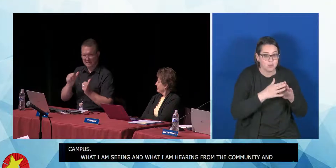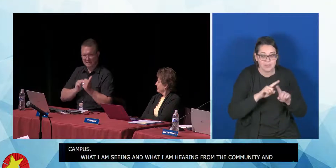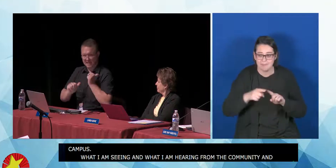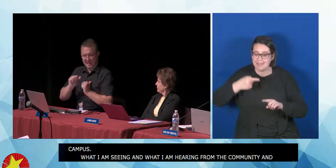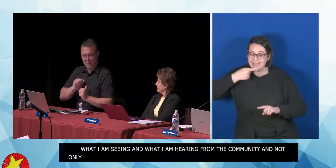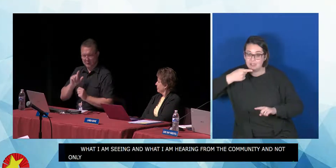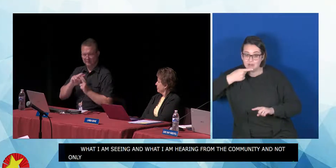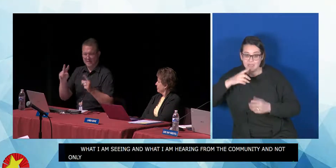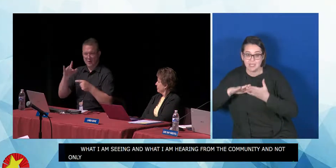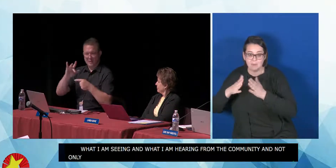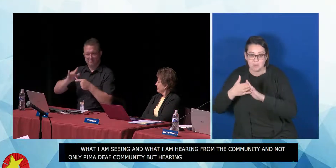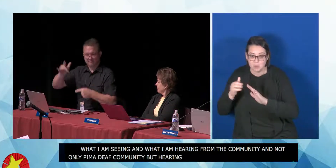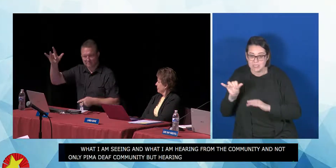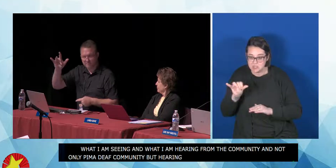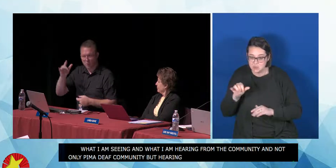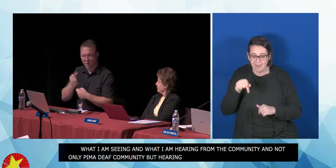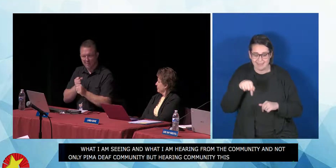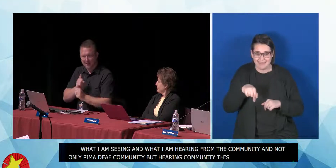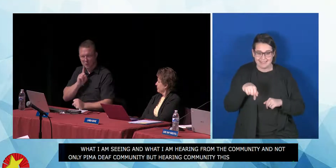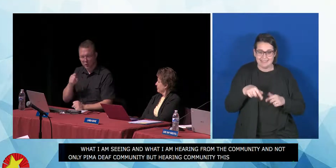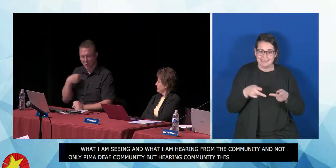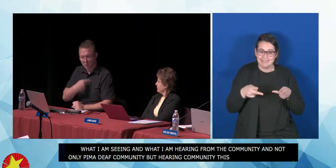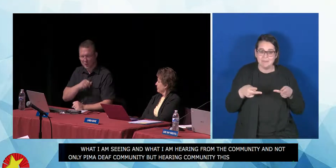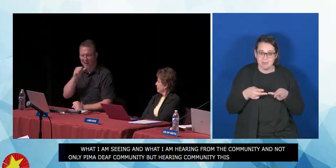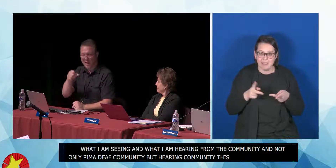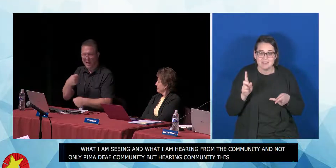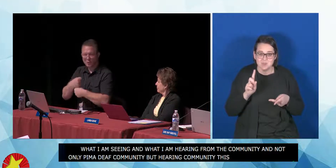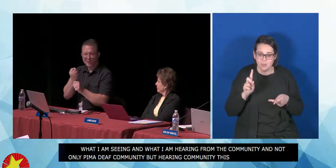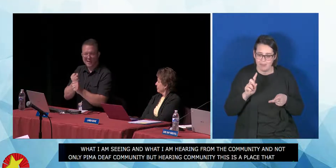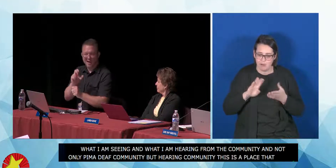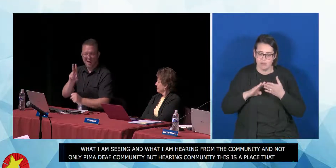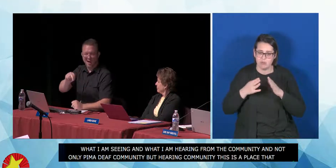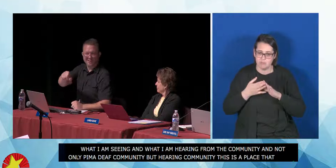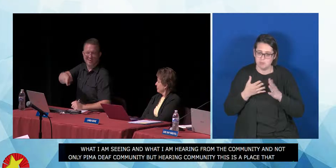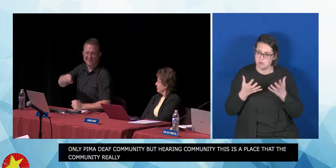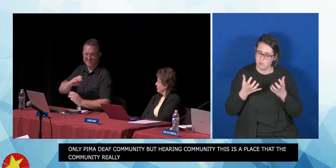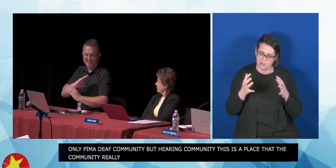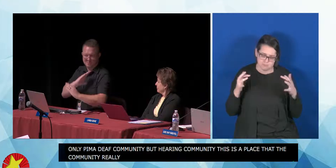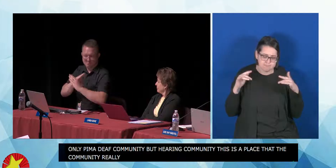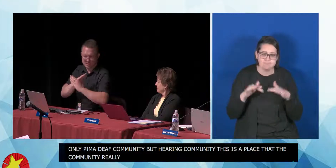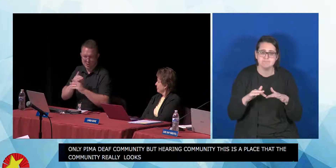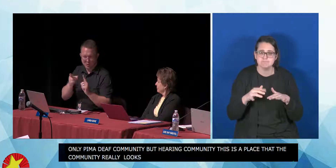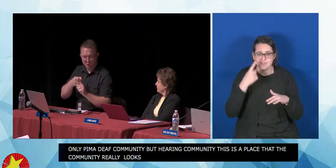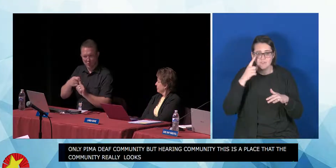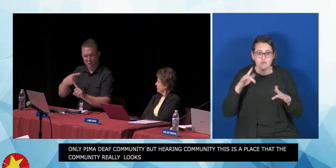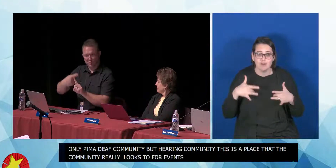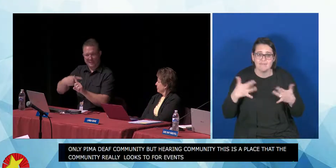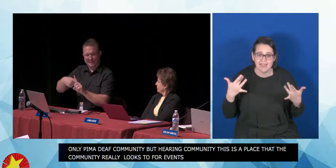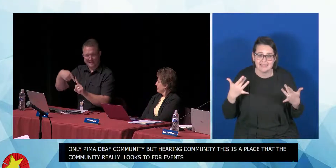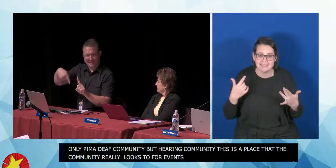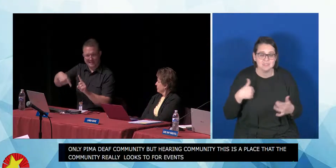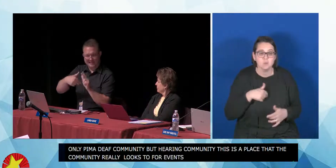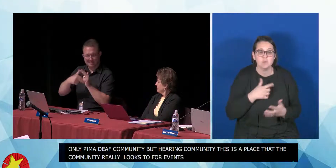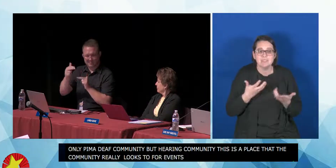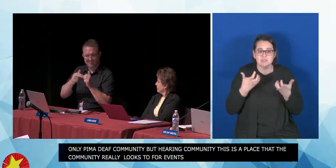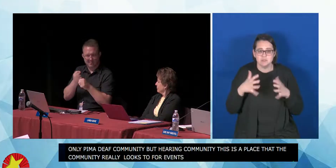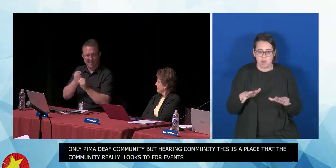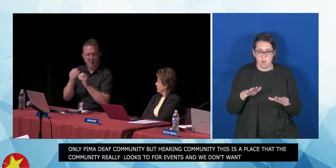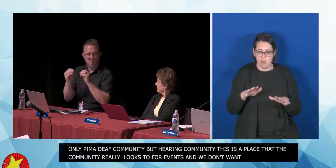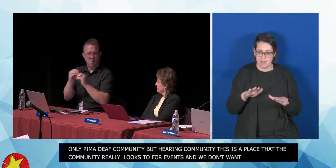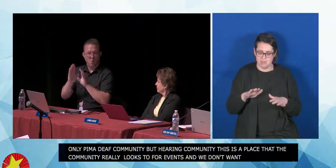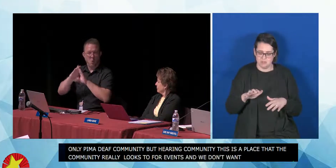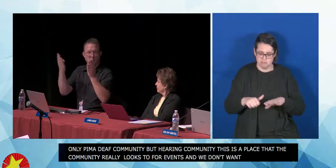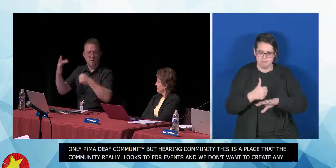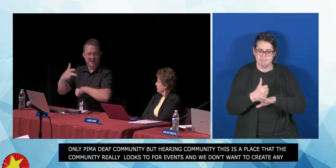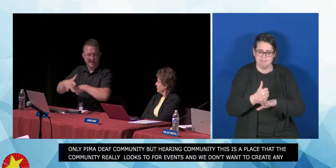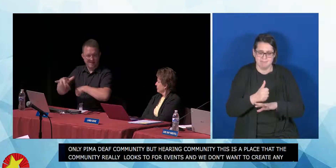this is a place that the community really looks to for events, and we don't want to create any unnecessary